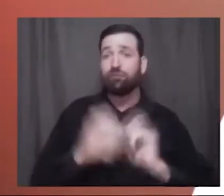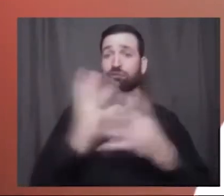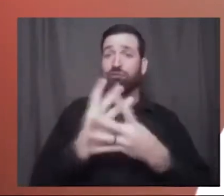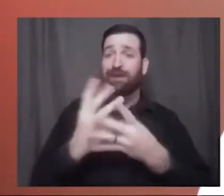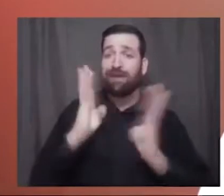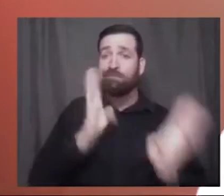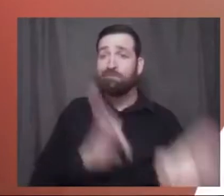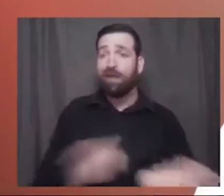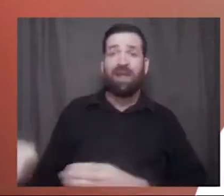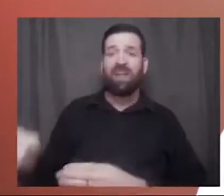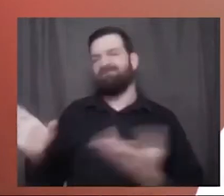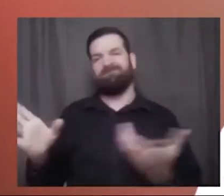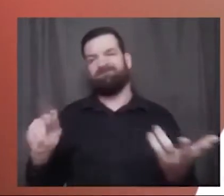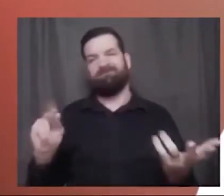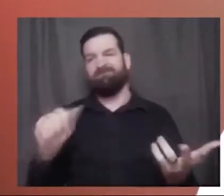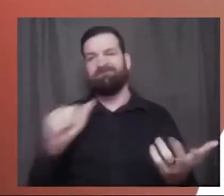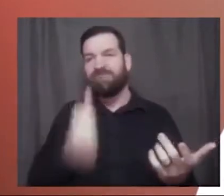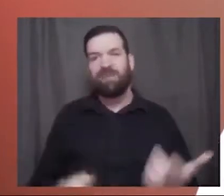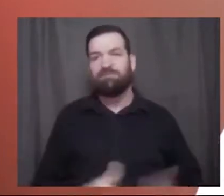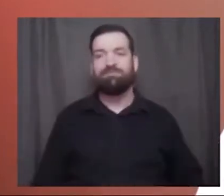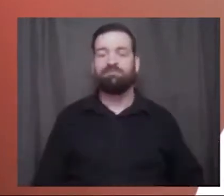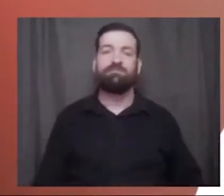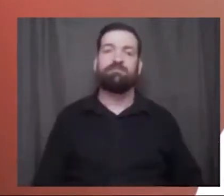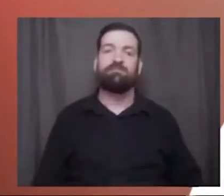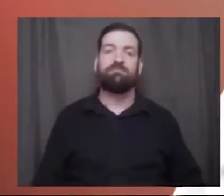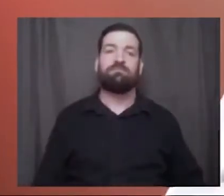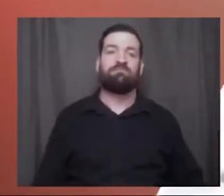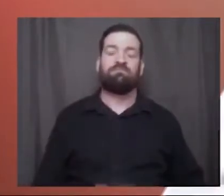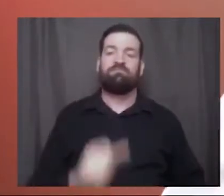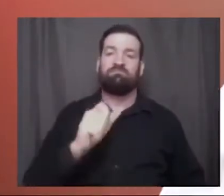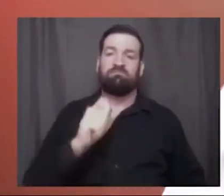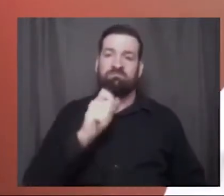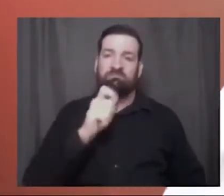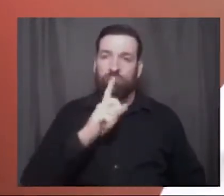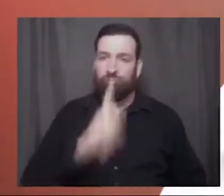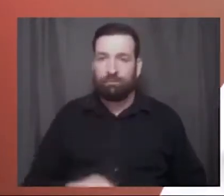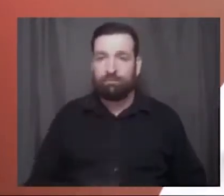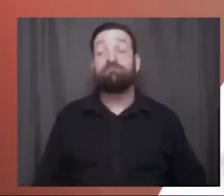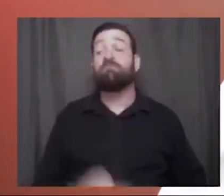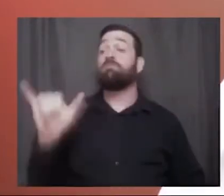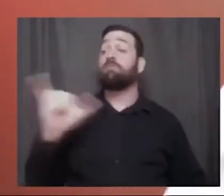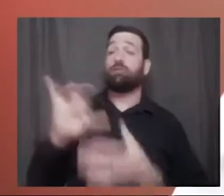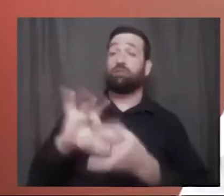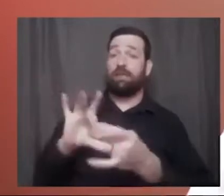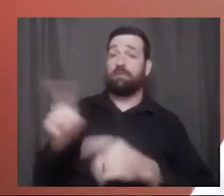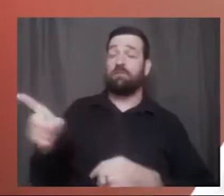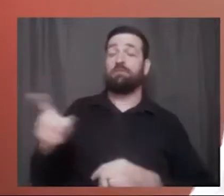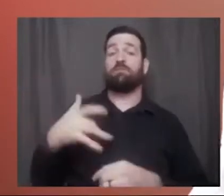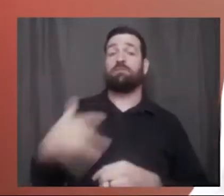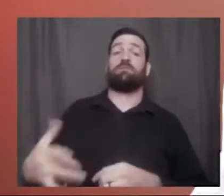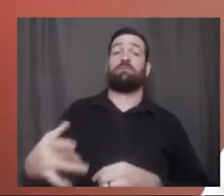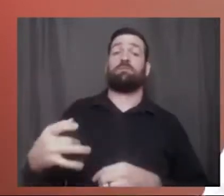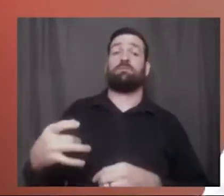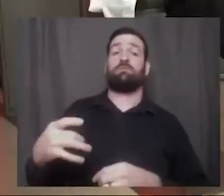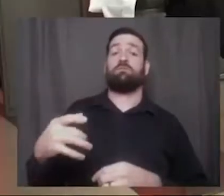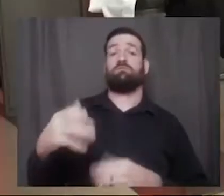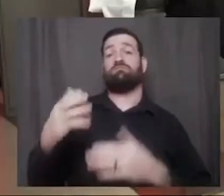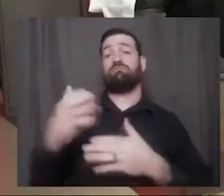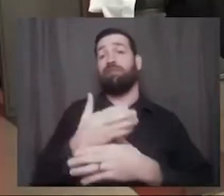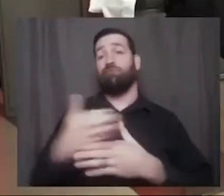doesn't. That's really not the case. Like she said, usually somebody's average menopause is around 51,